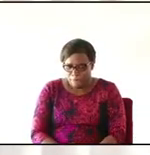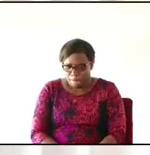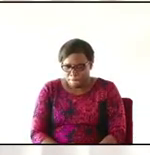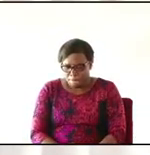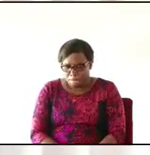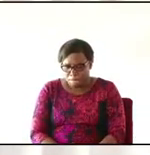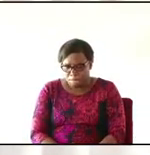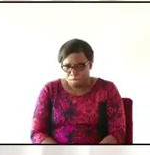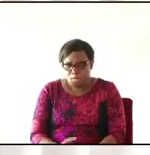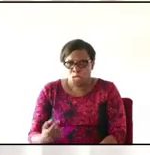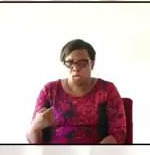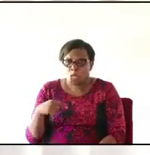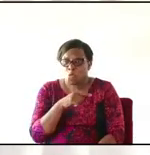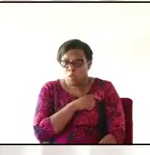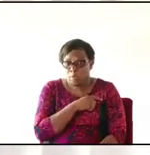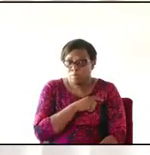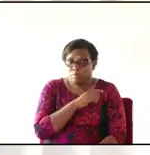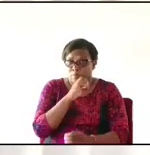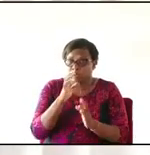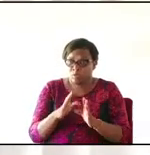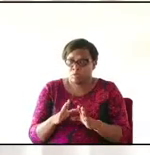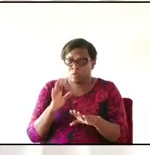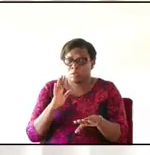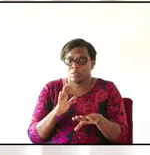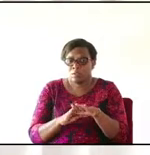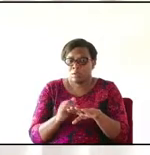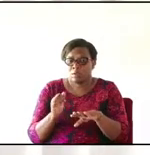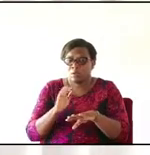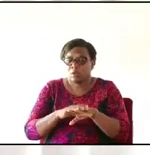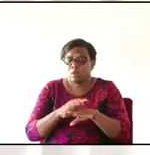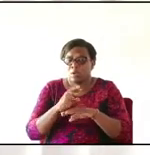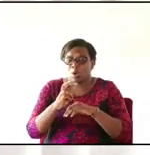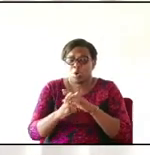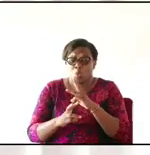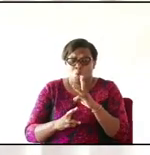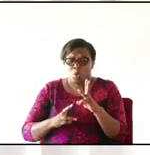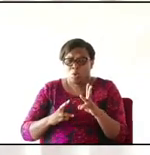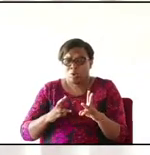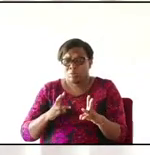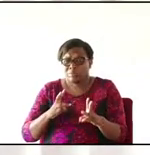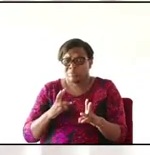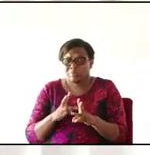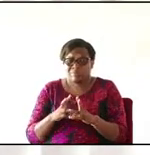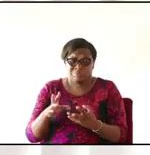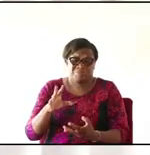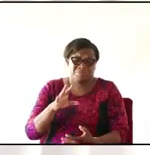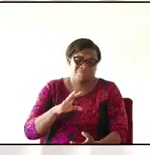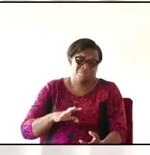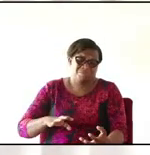We are called upon in a world that is in turmoil,